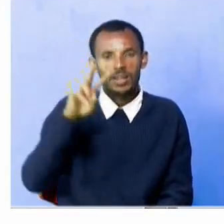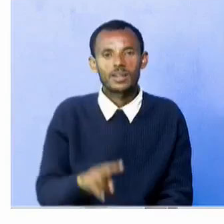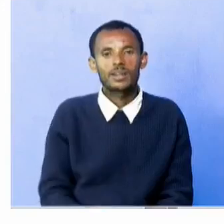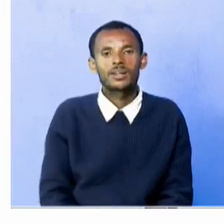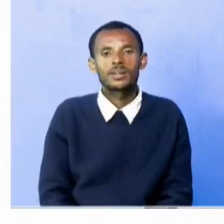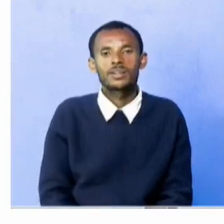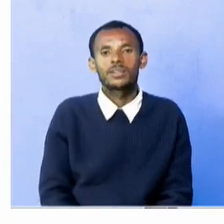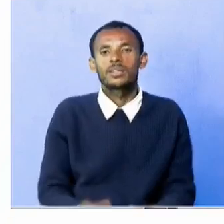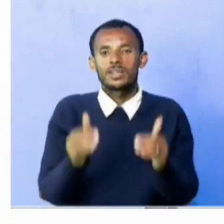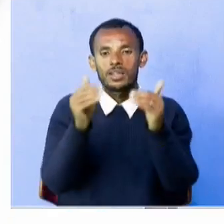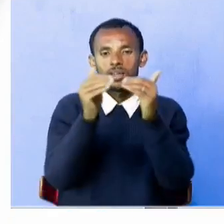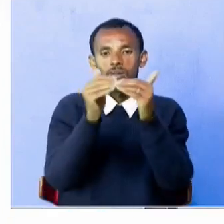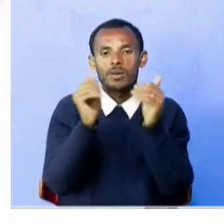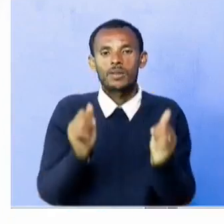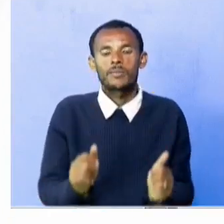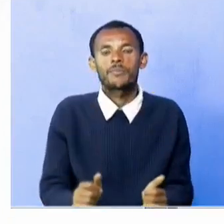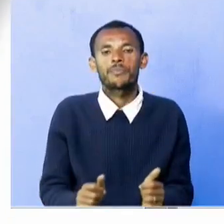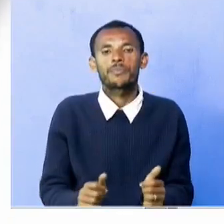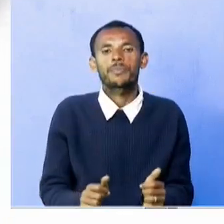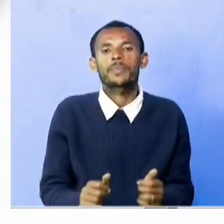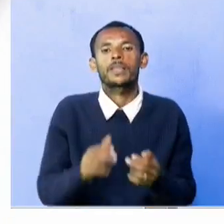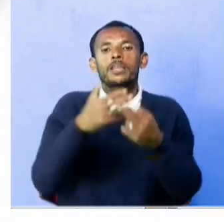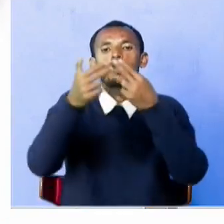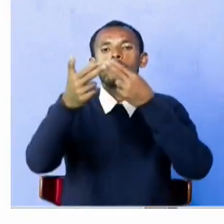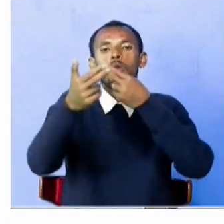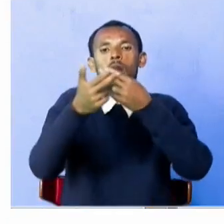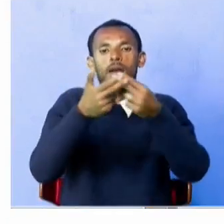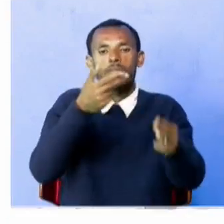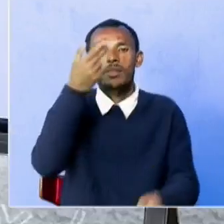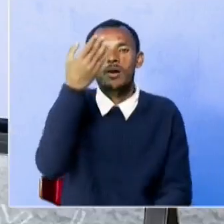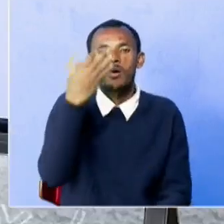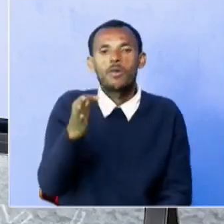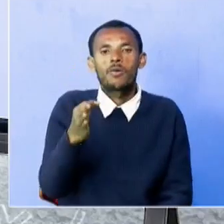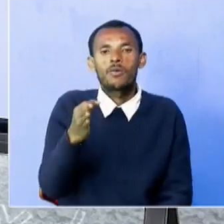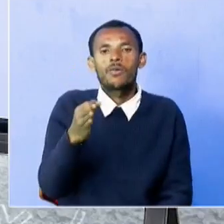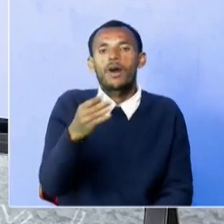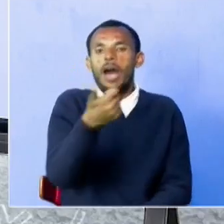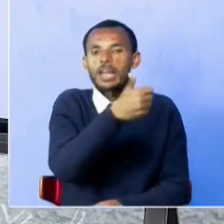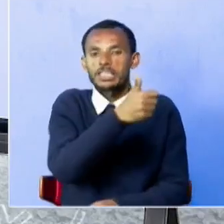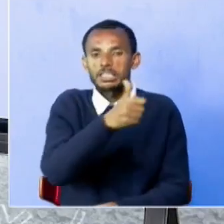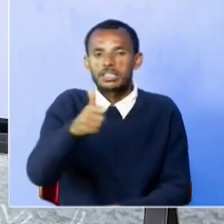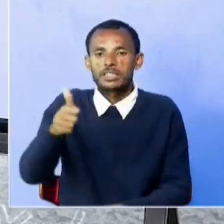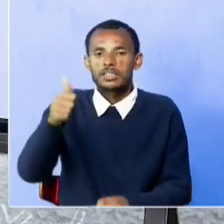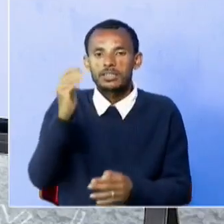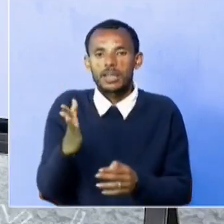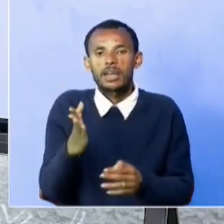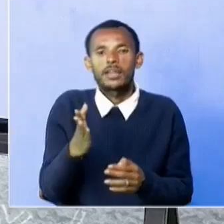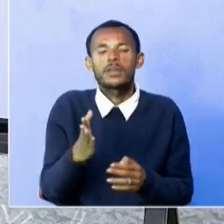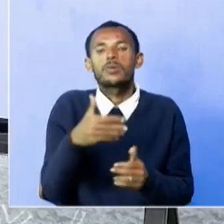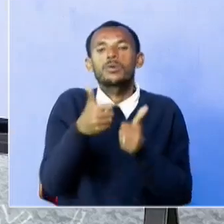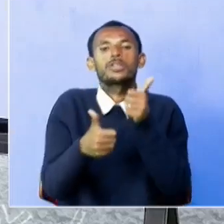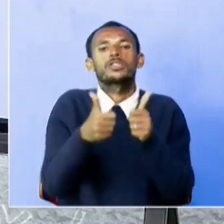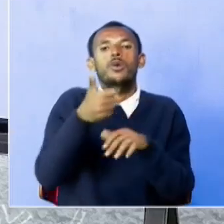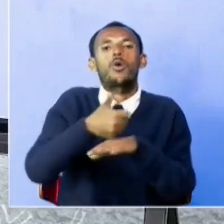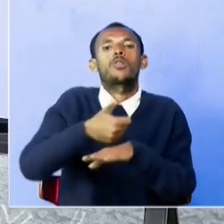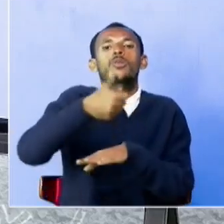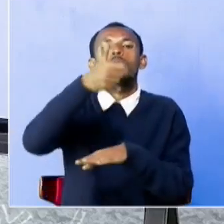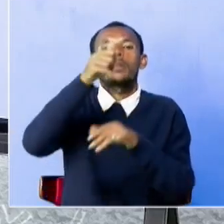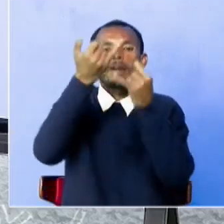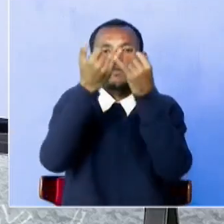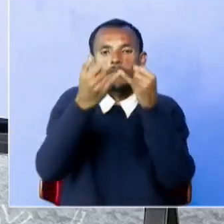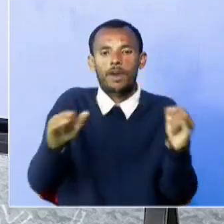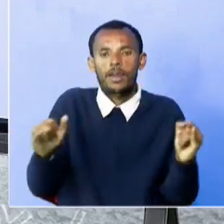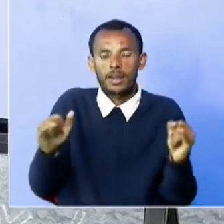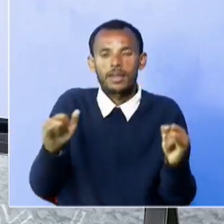square is equal to the product of the adjacent side into which the altitude divides